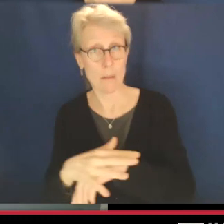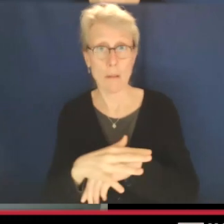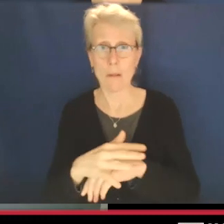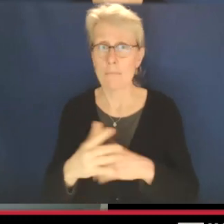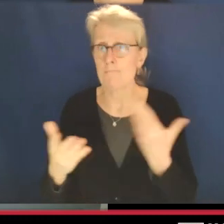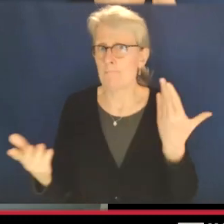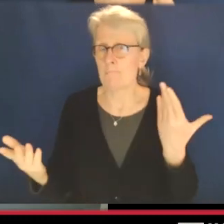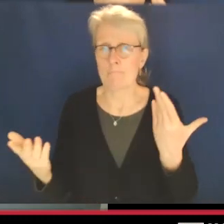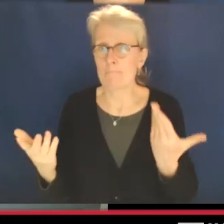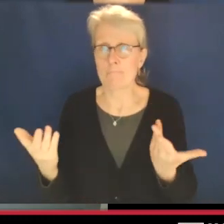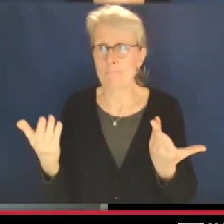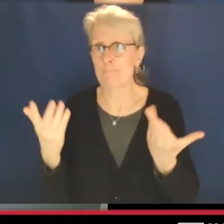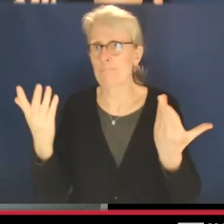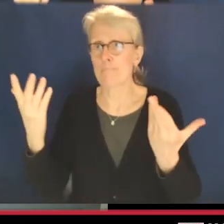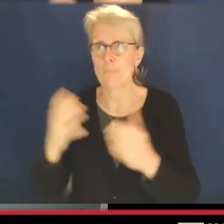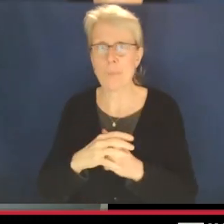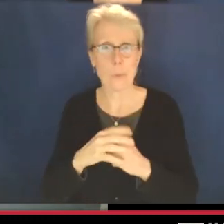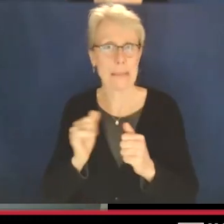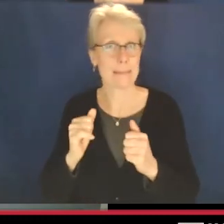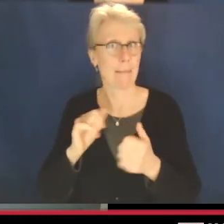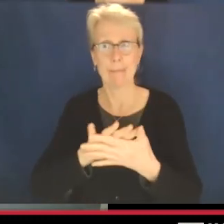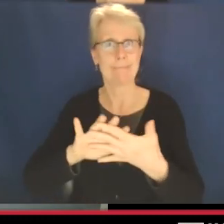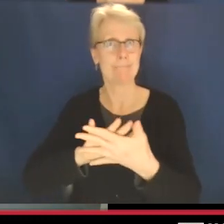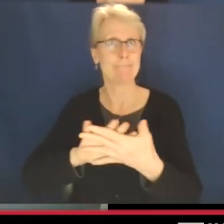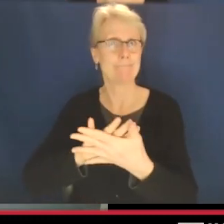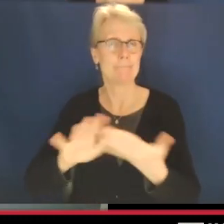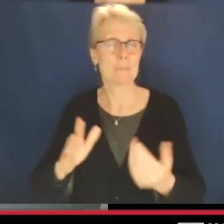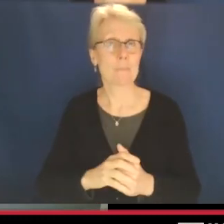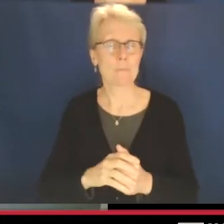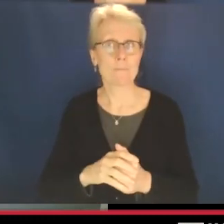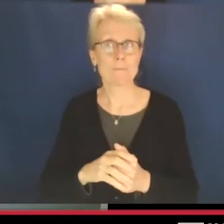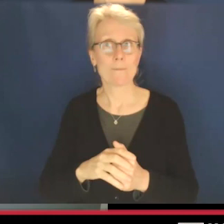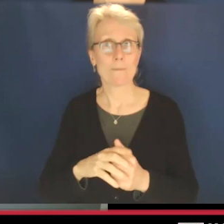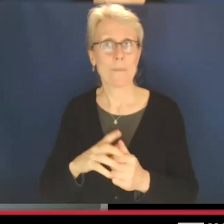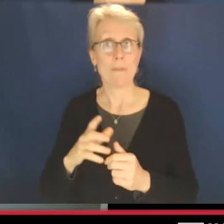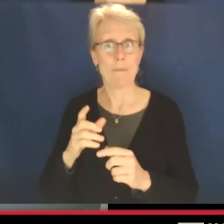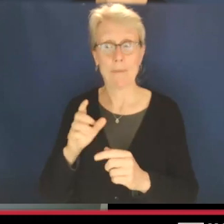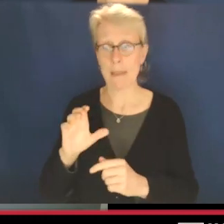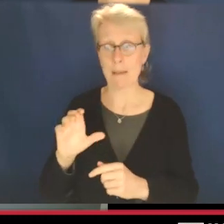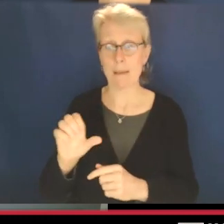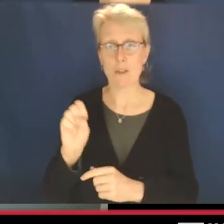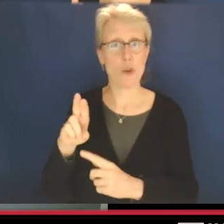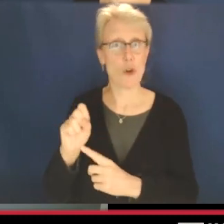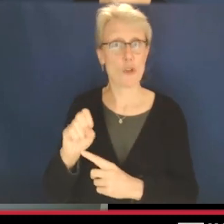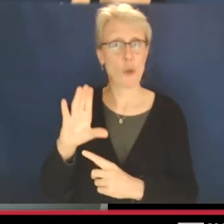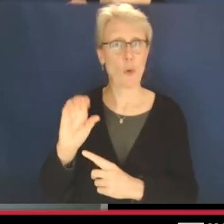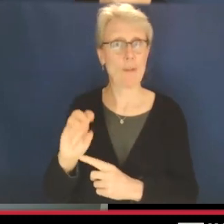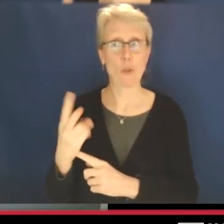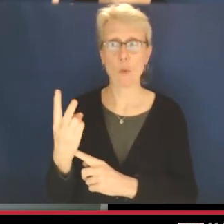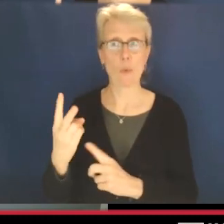The circumstances of that are still not the evidence about the circumstances of that is not readily